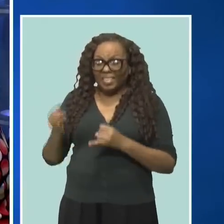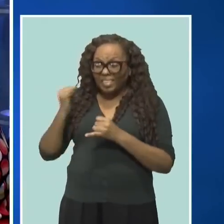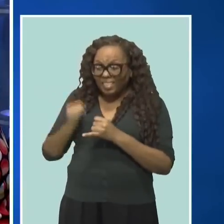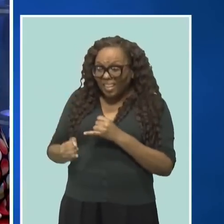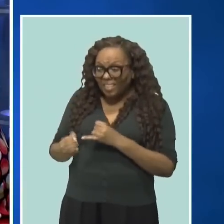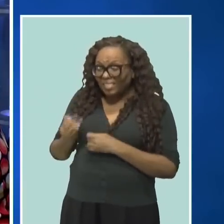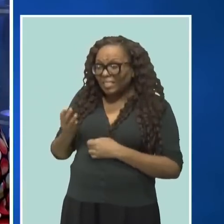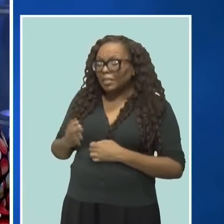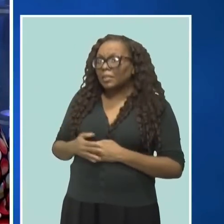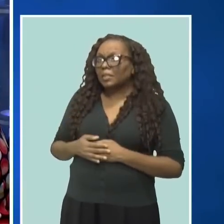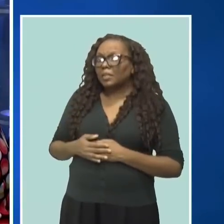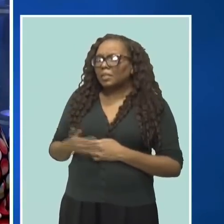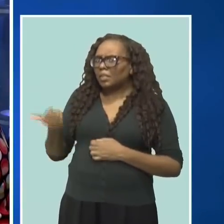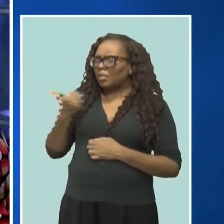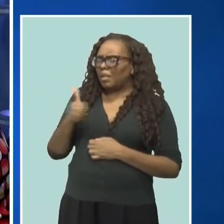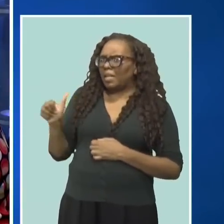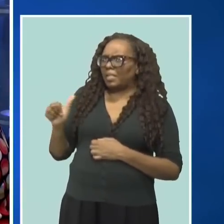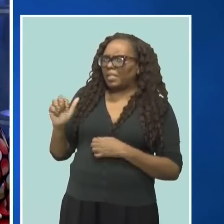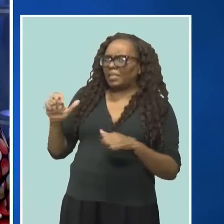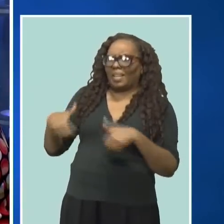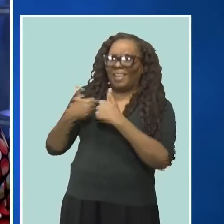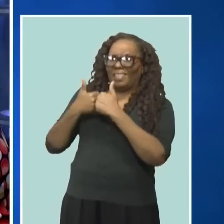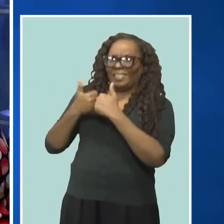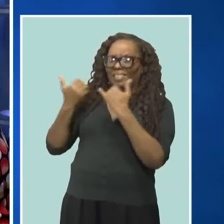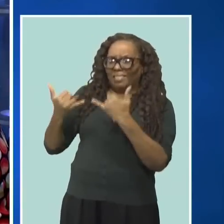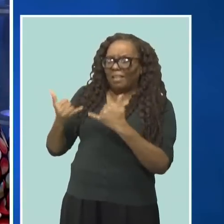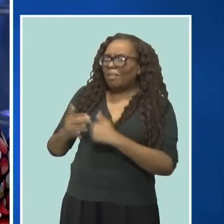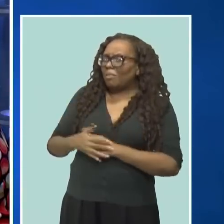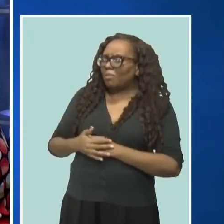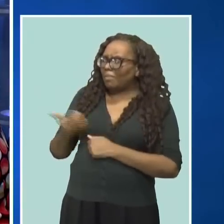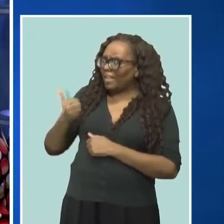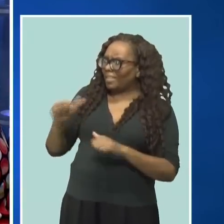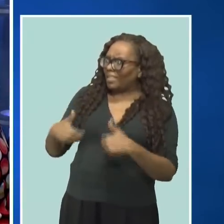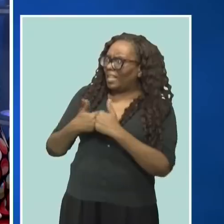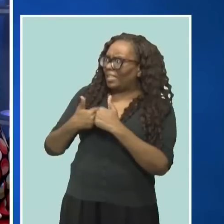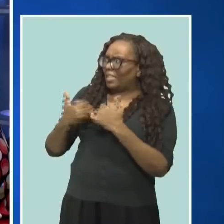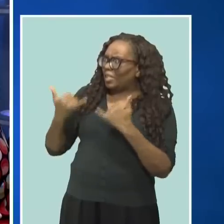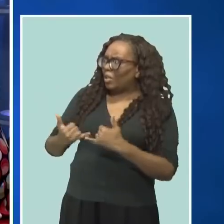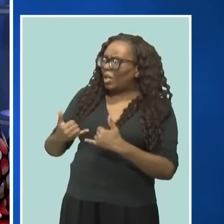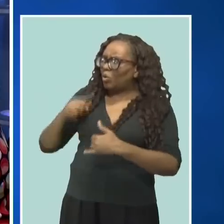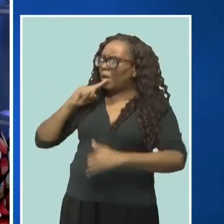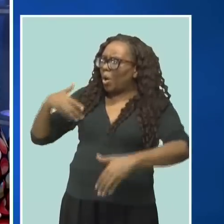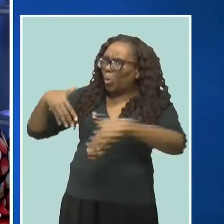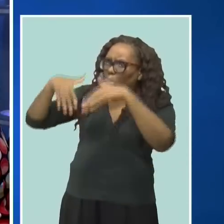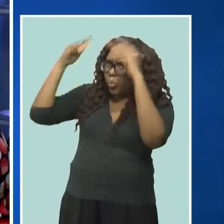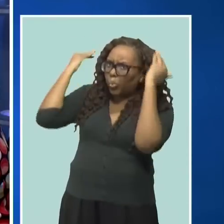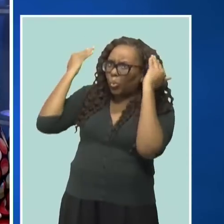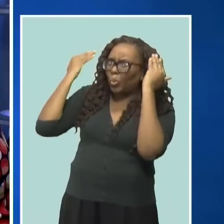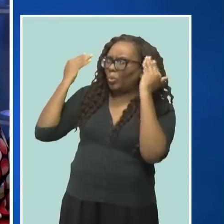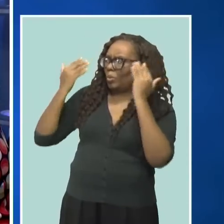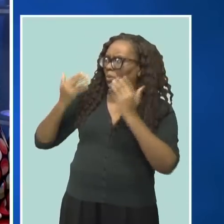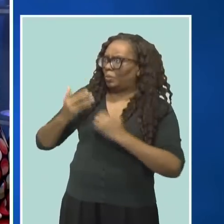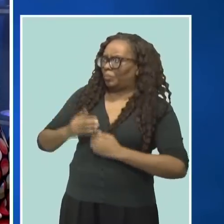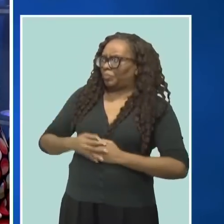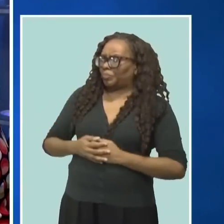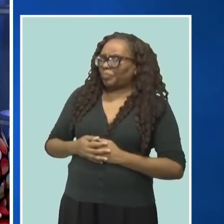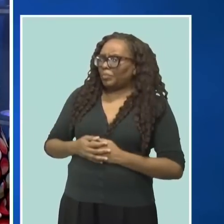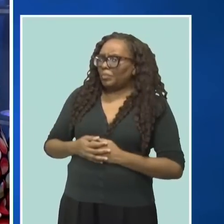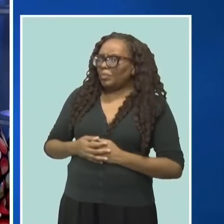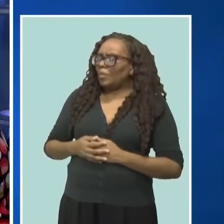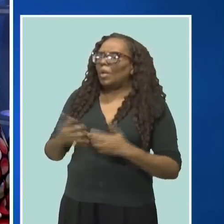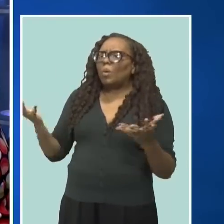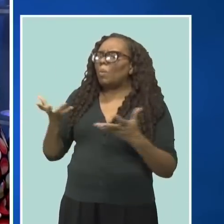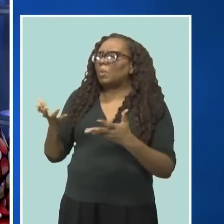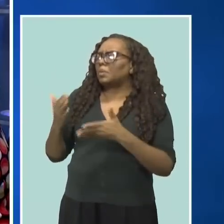any challenges which are facing you that seem a little insurmountable at this time? And what are some of the